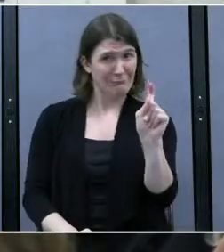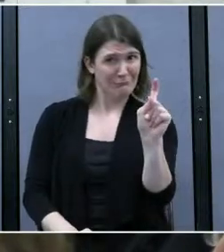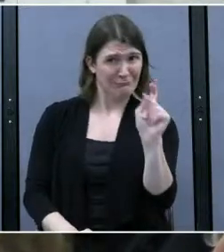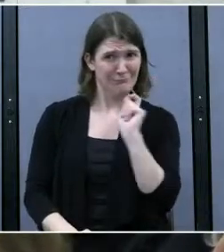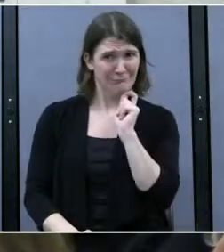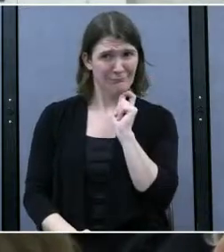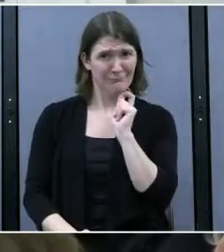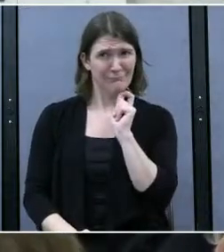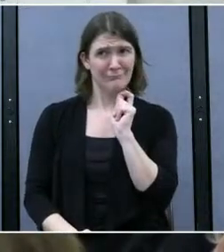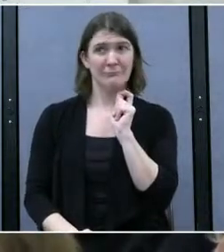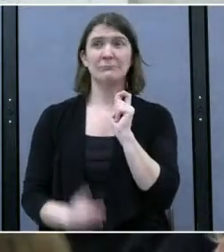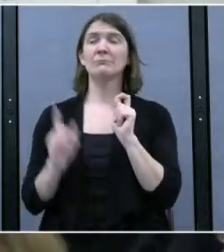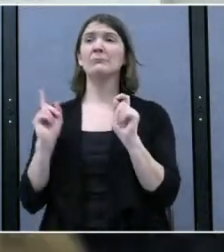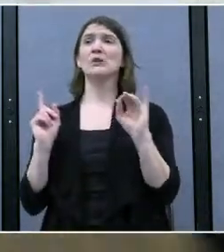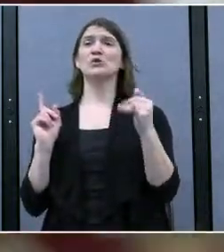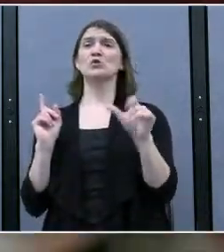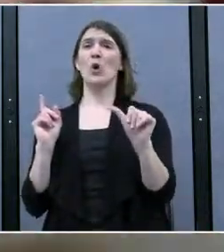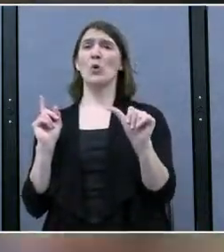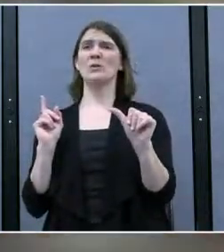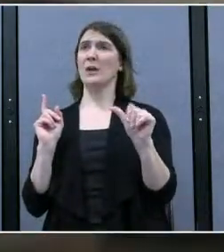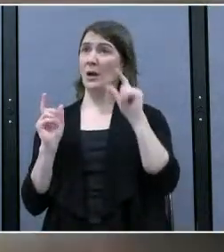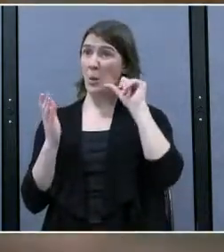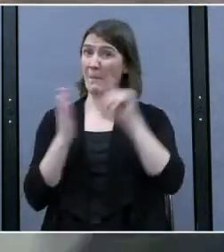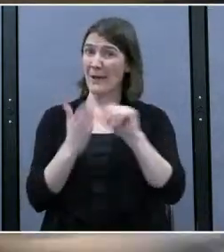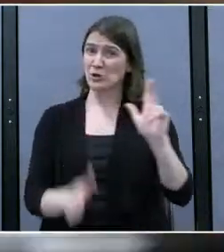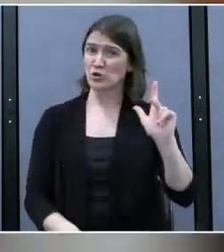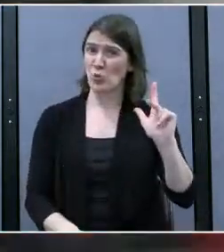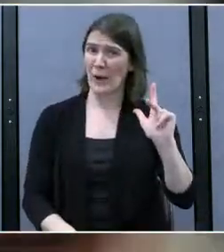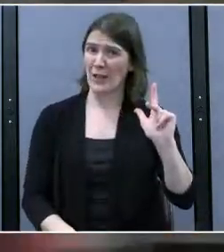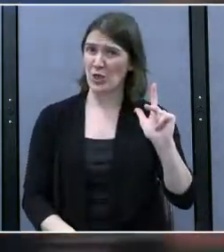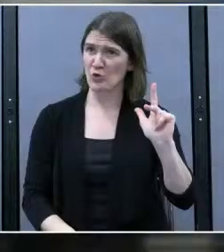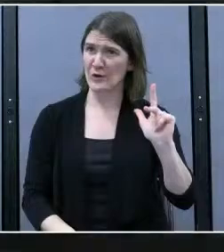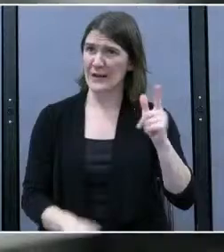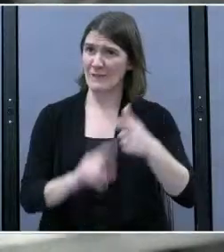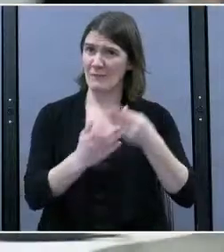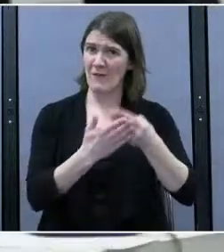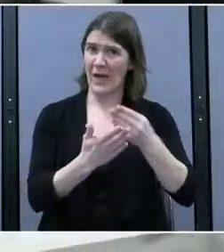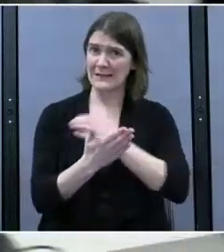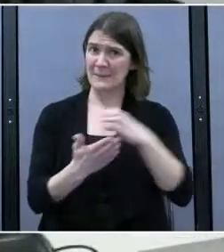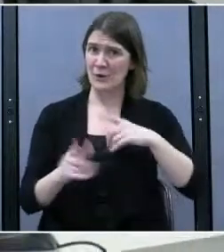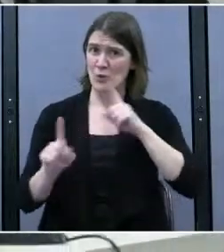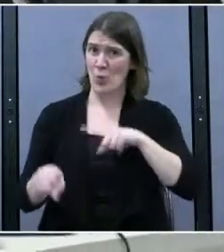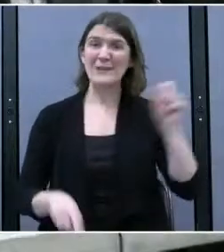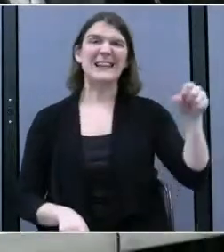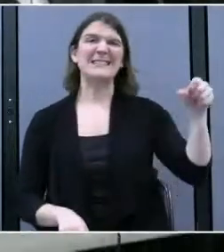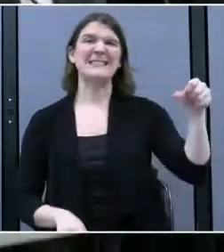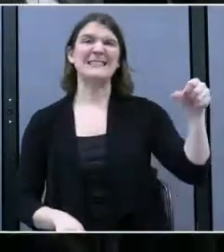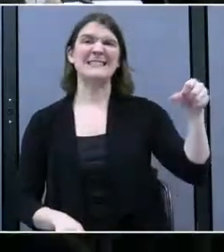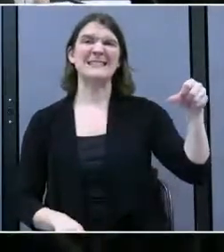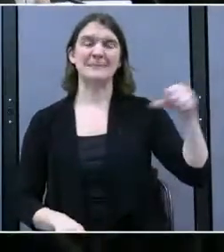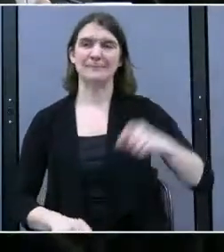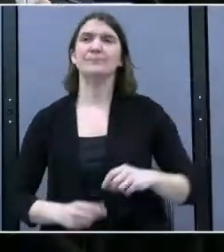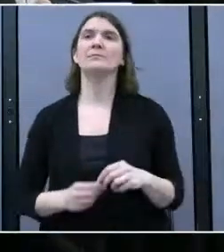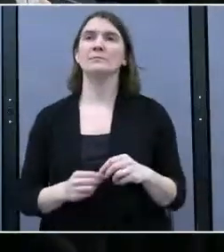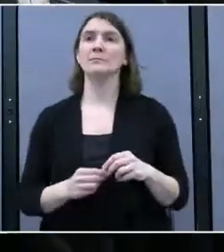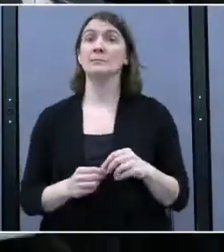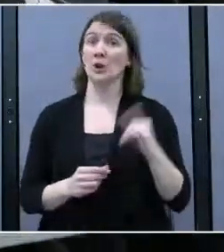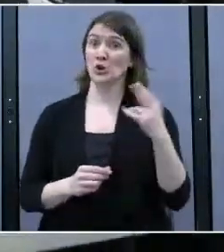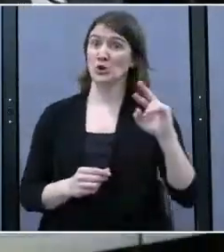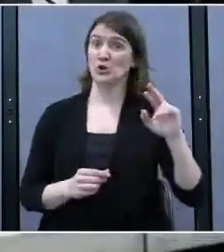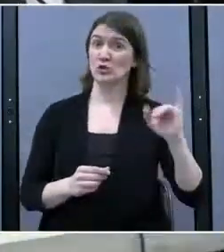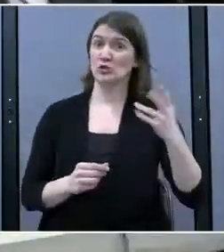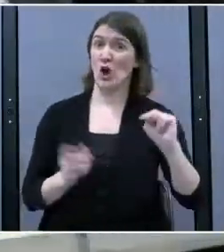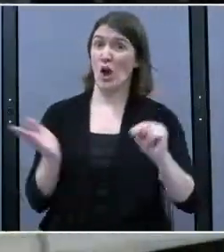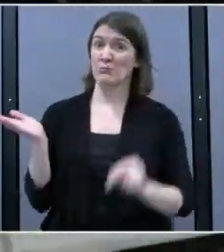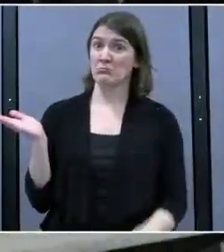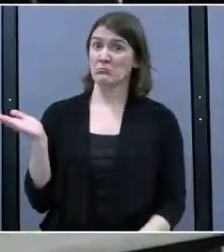correct? Are you referring to what's on page 23 of the finance report? Okay. John?